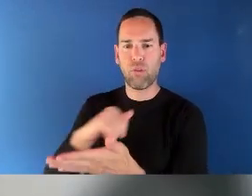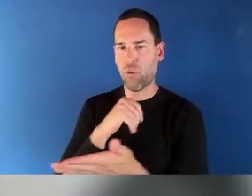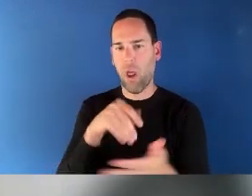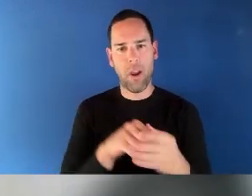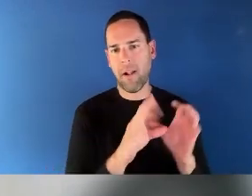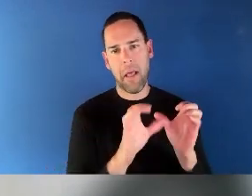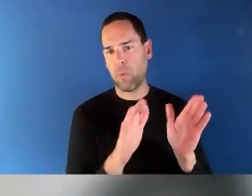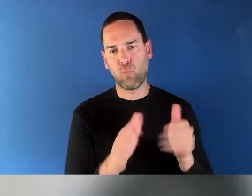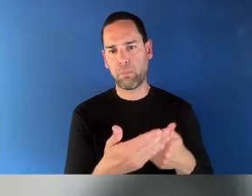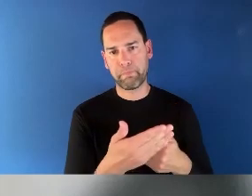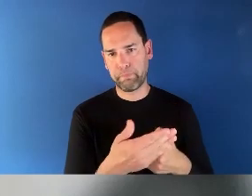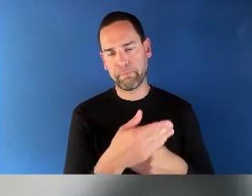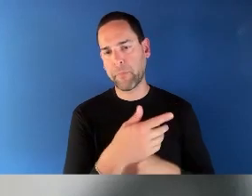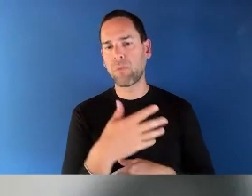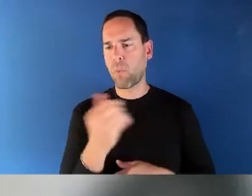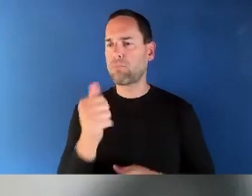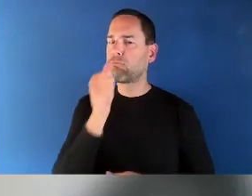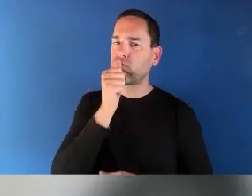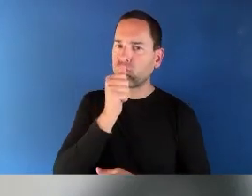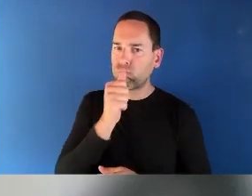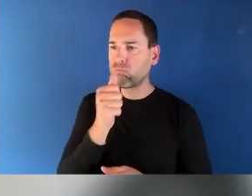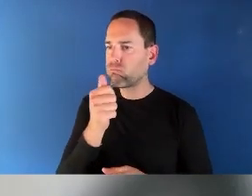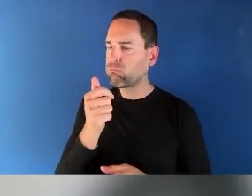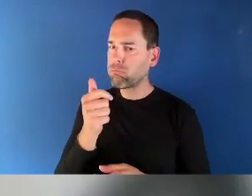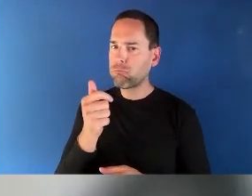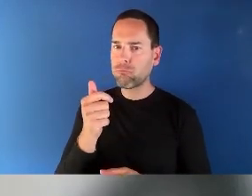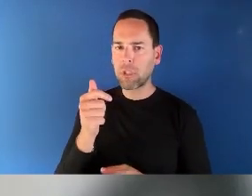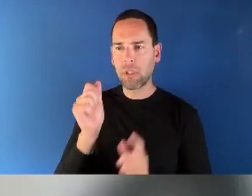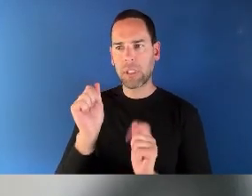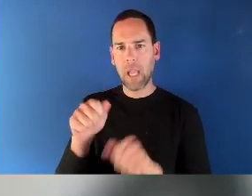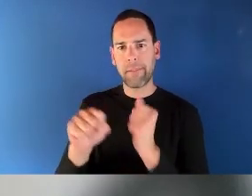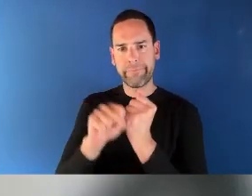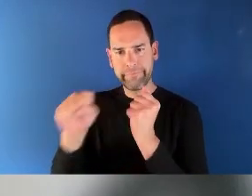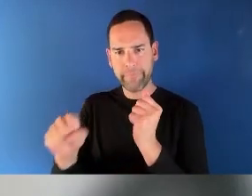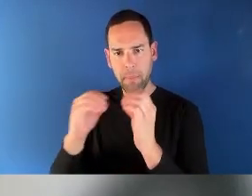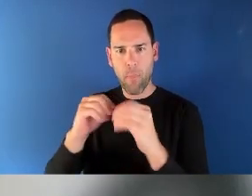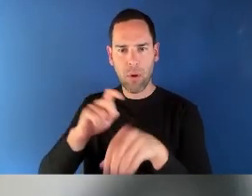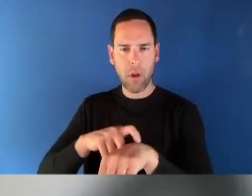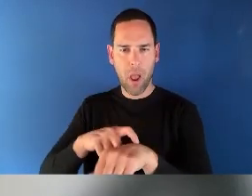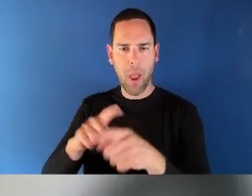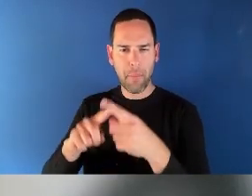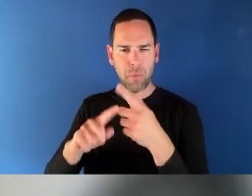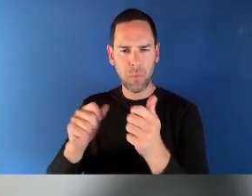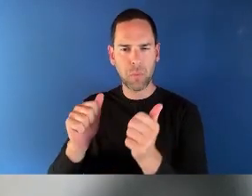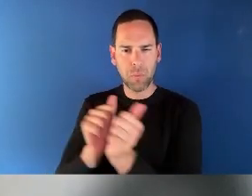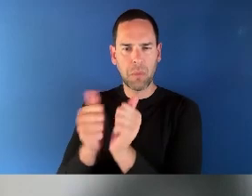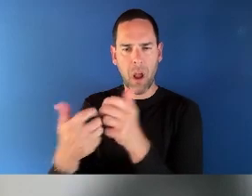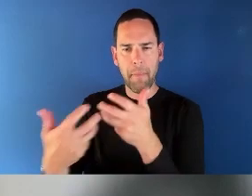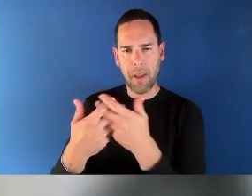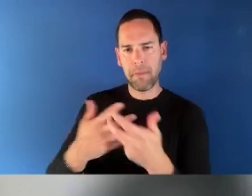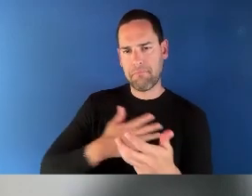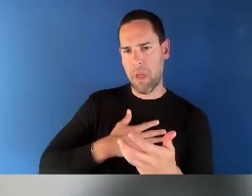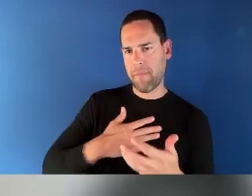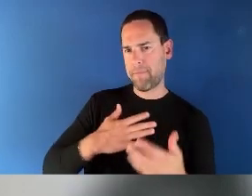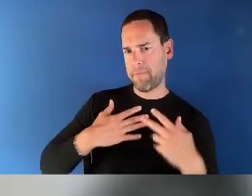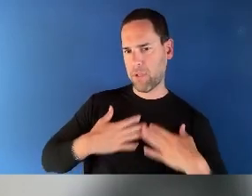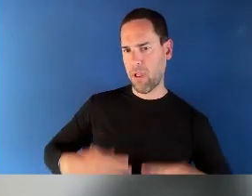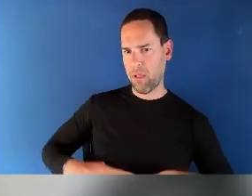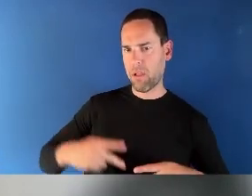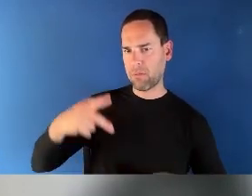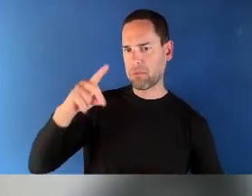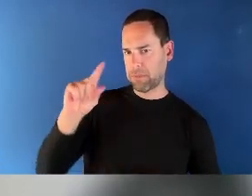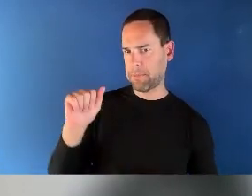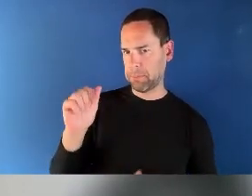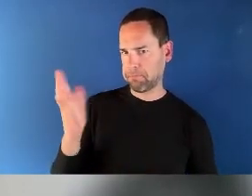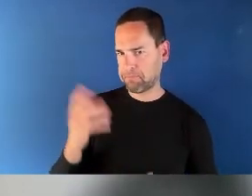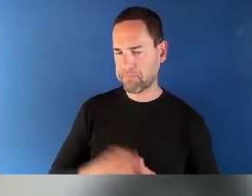me do these to help compensate for that physical disability is really important. Um,